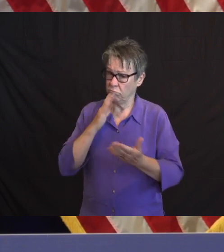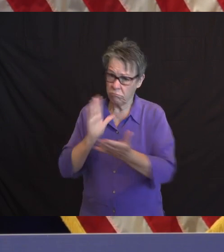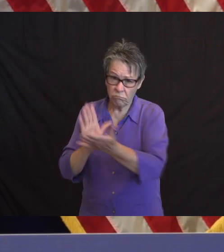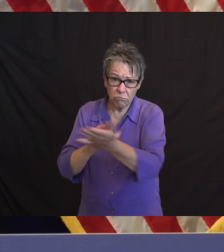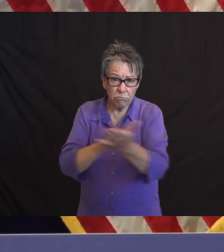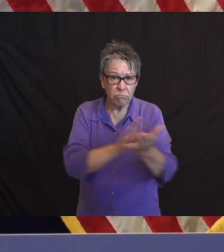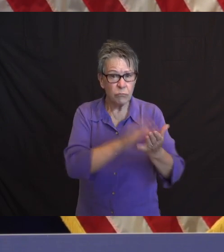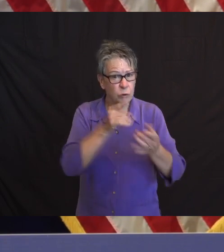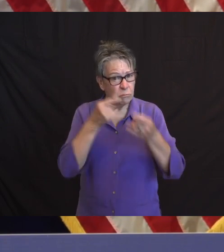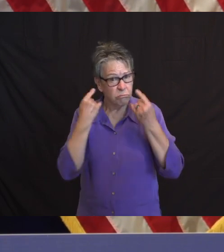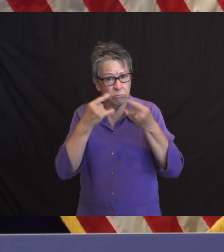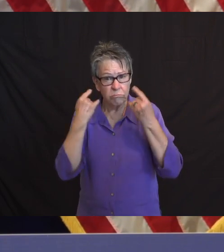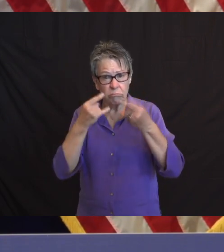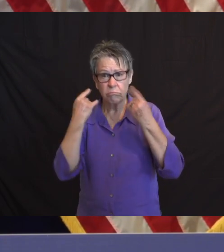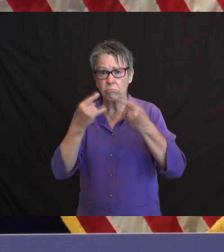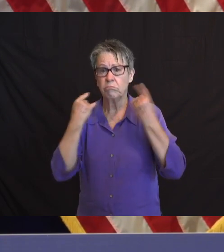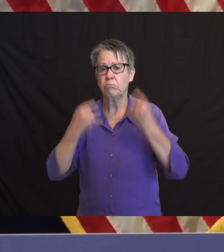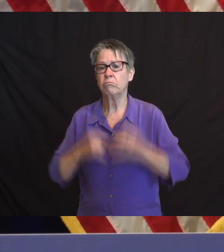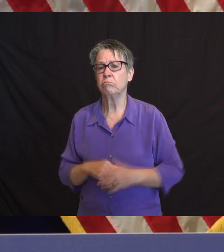we're going to start over here.